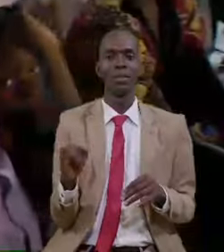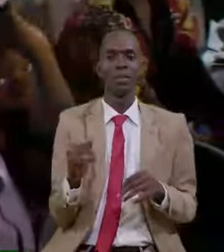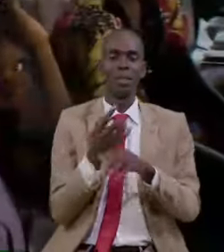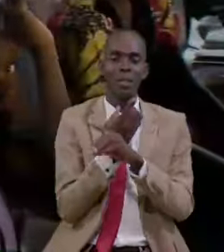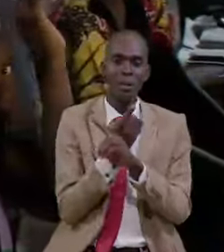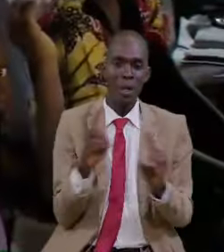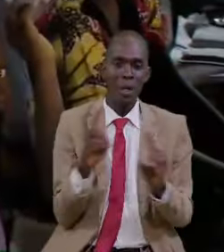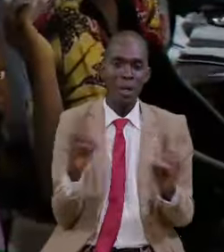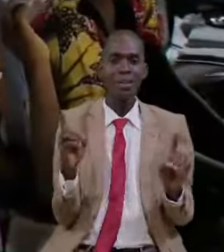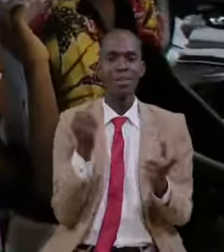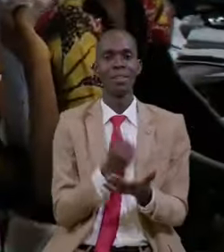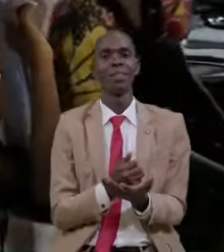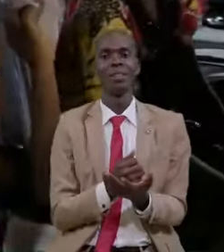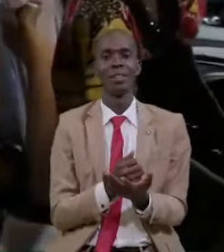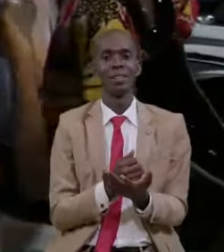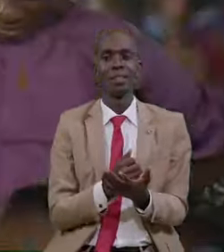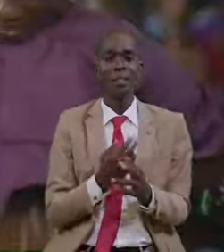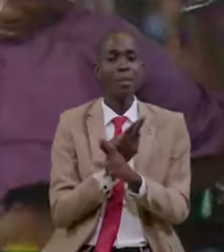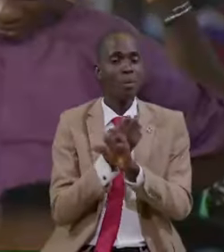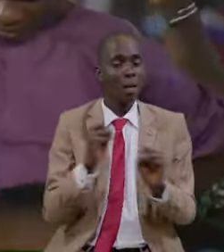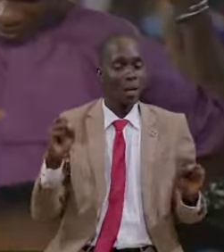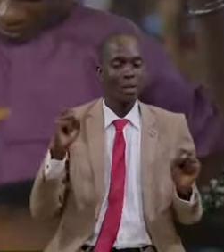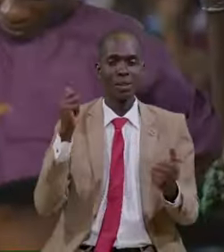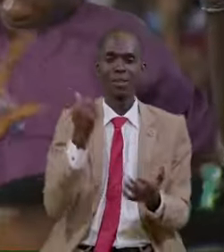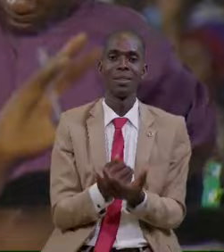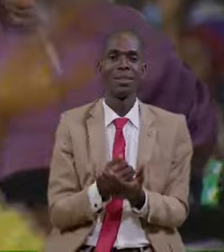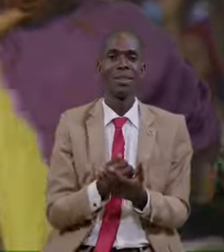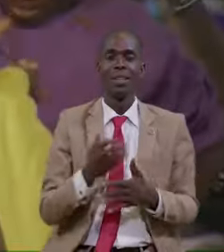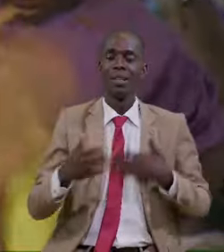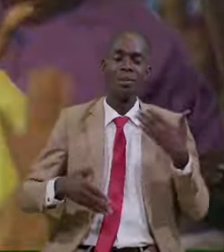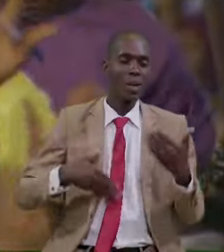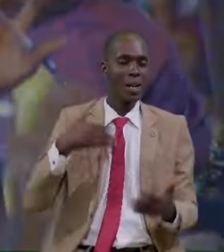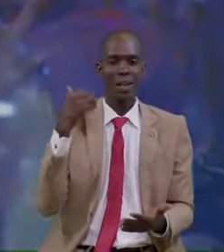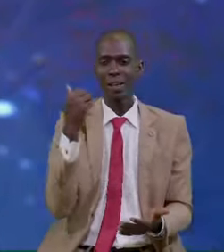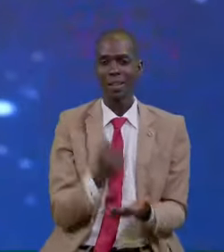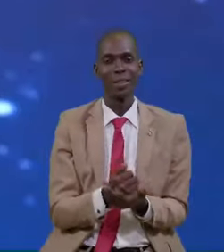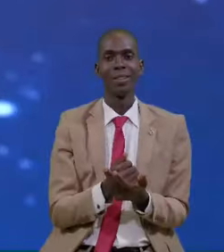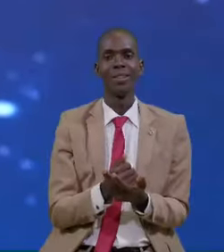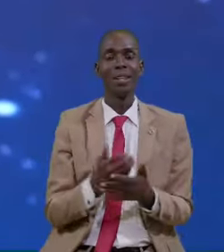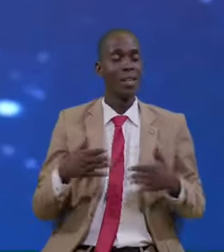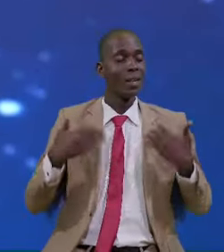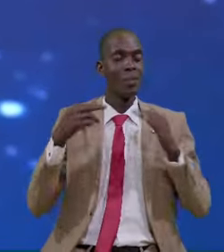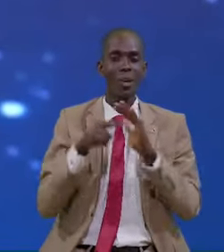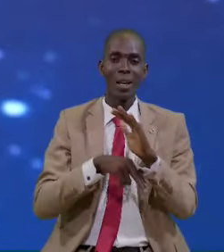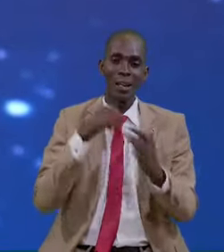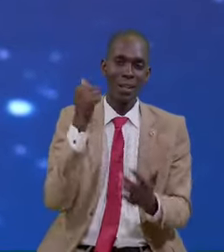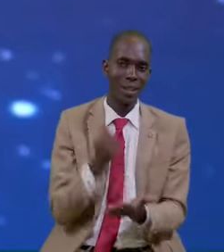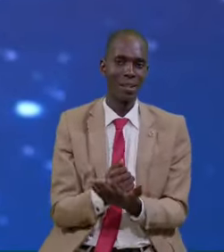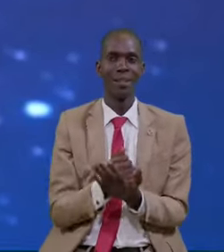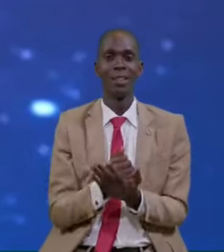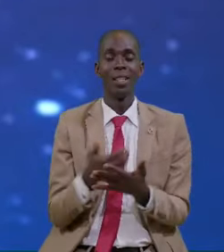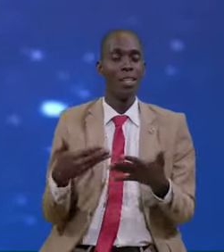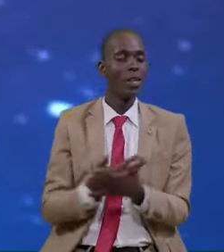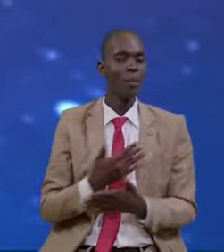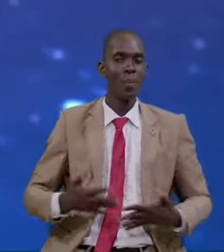deliverance, redemption, joy, happiness, new